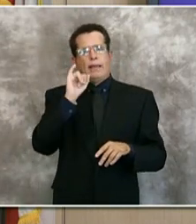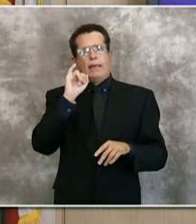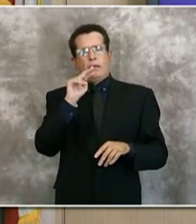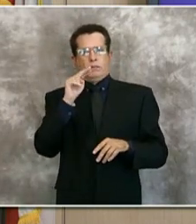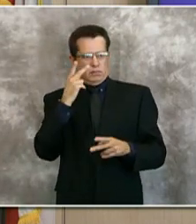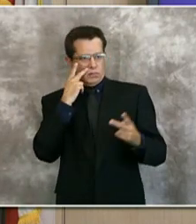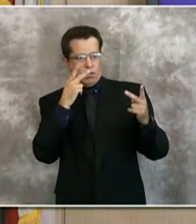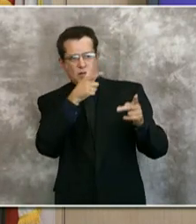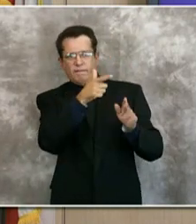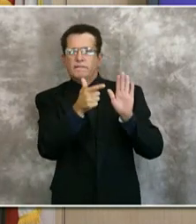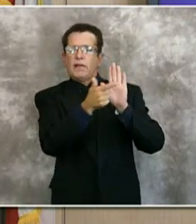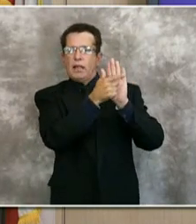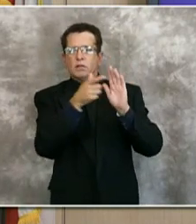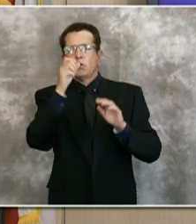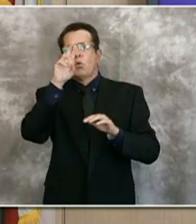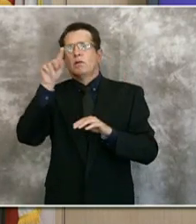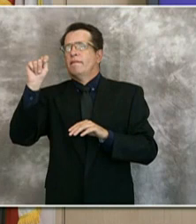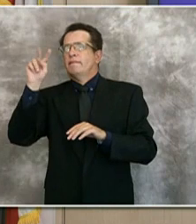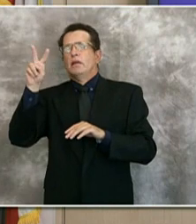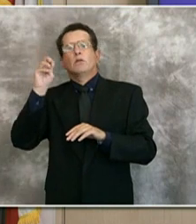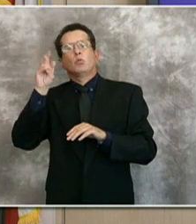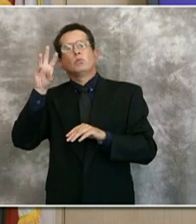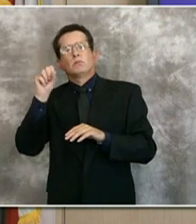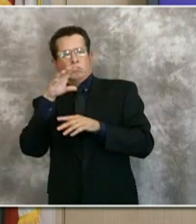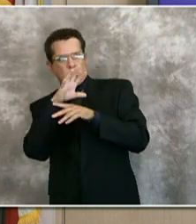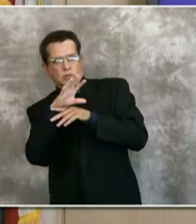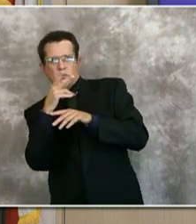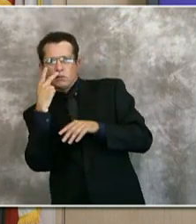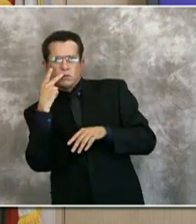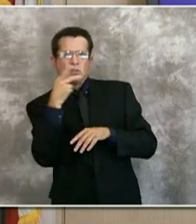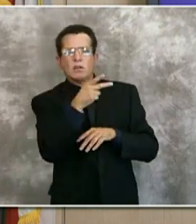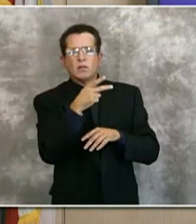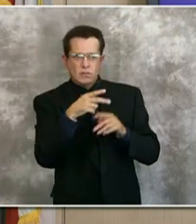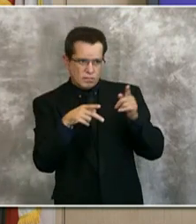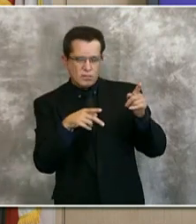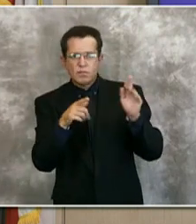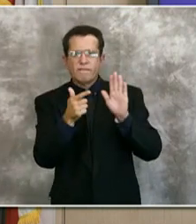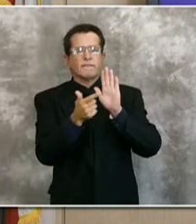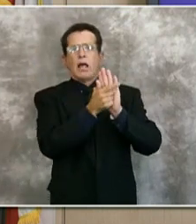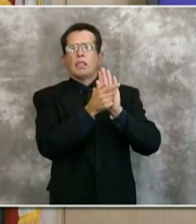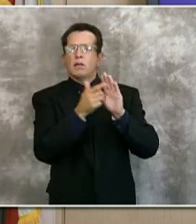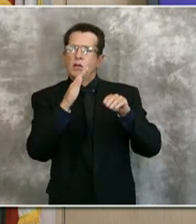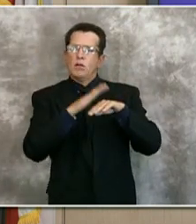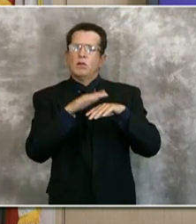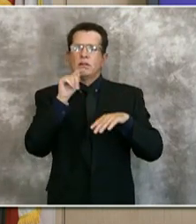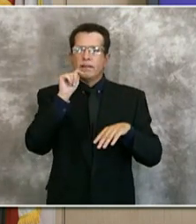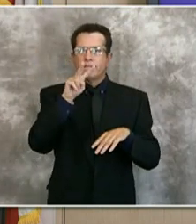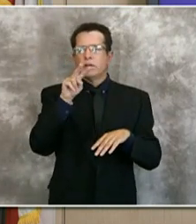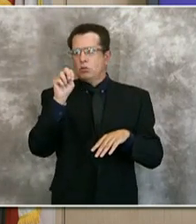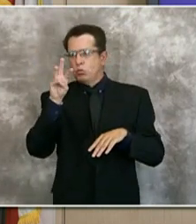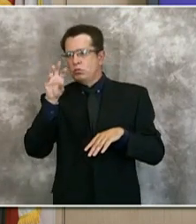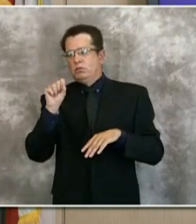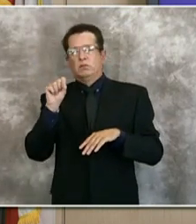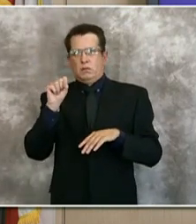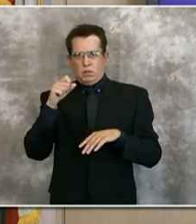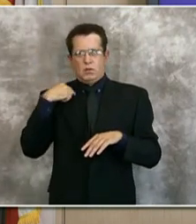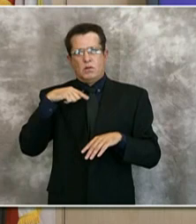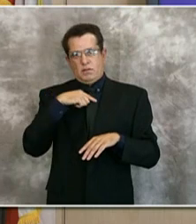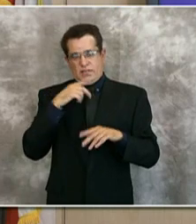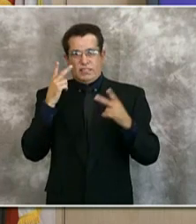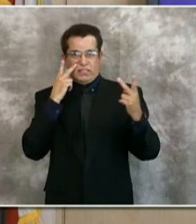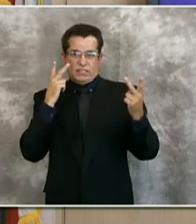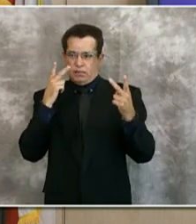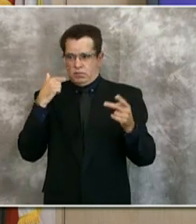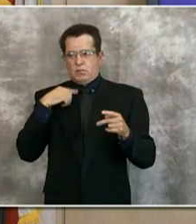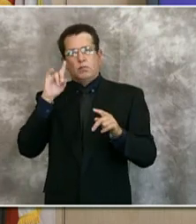some cases the media have picked it up and it's been on TV or talked about on the newspaper or radio. We've dealt with those,